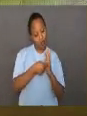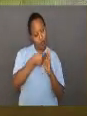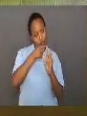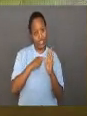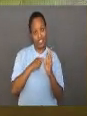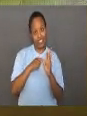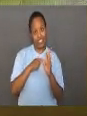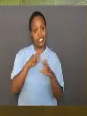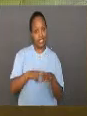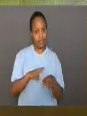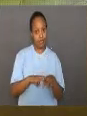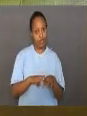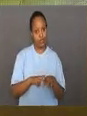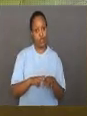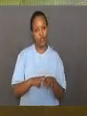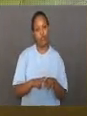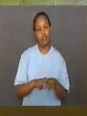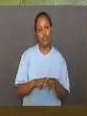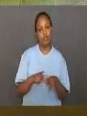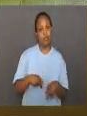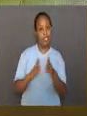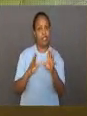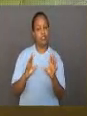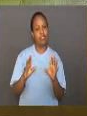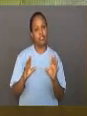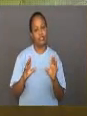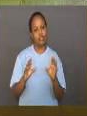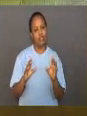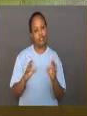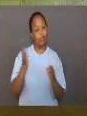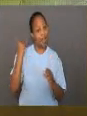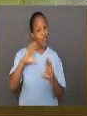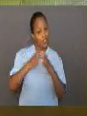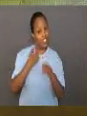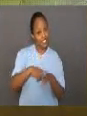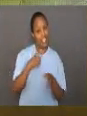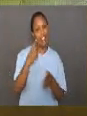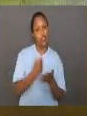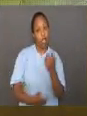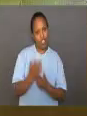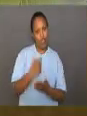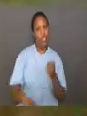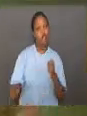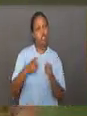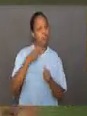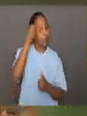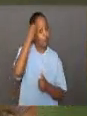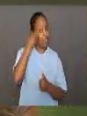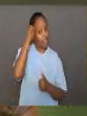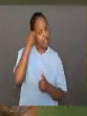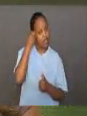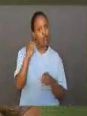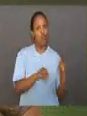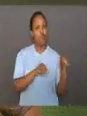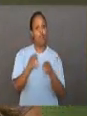In chronological order, the peasant uprisings we discussed in our last lesson were the